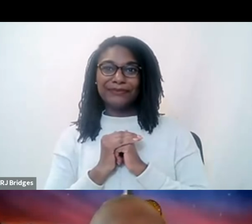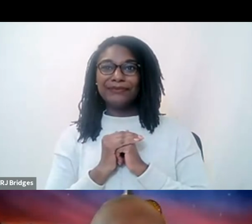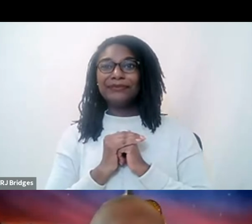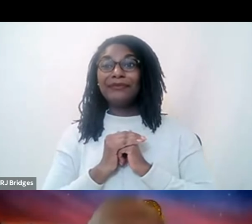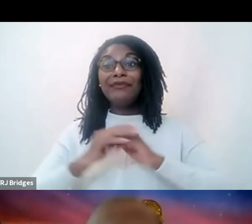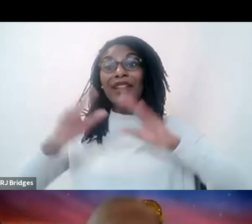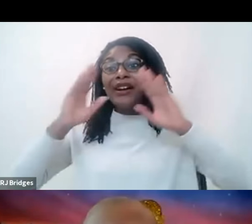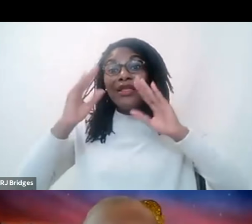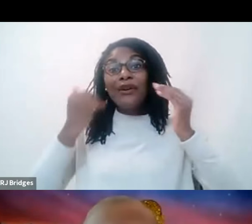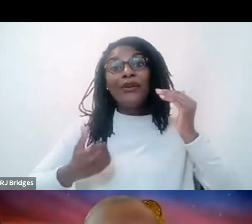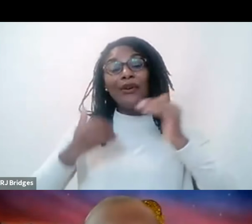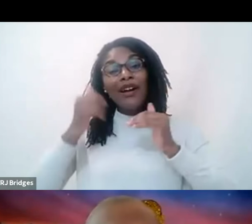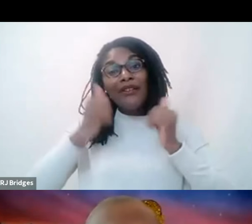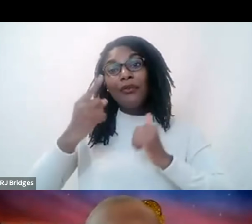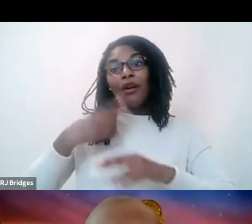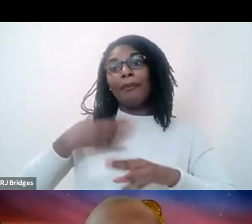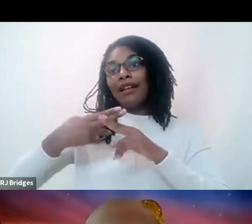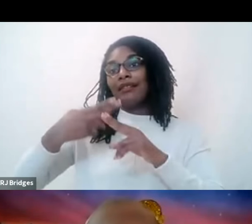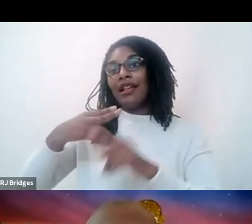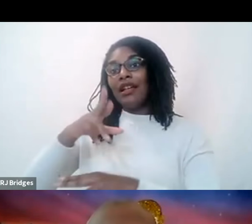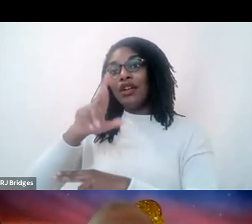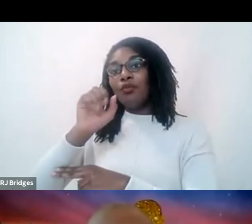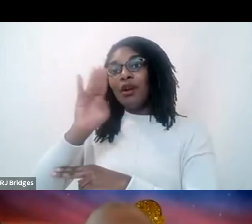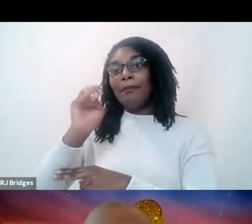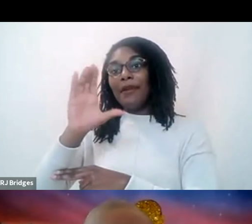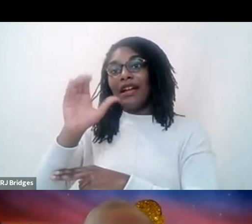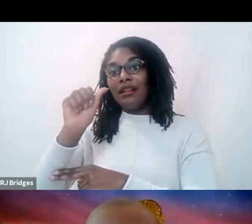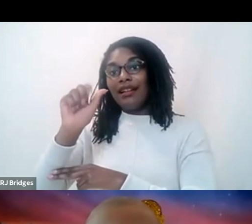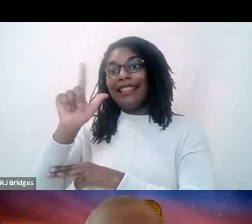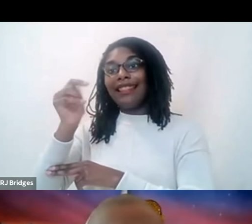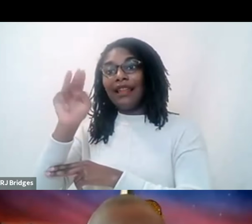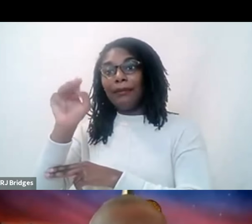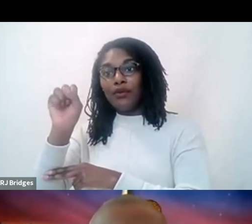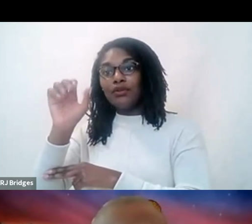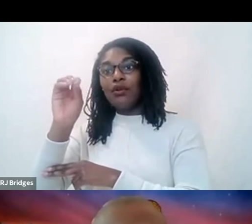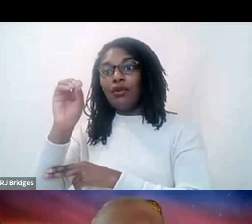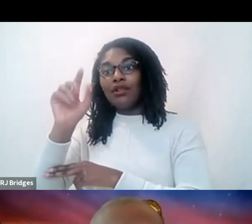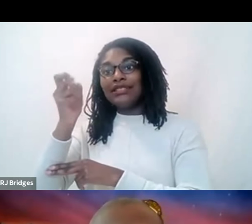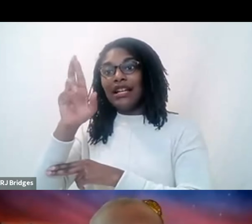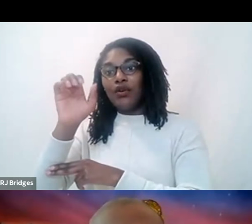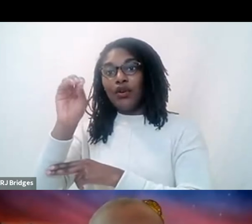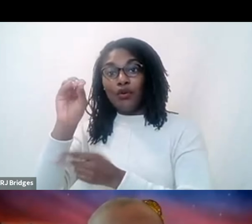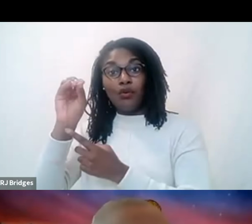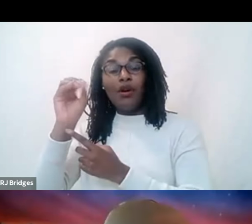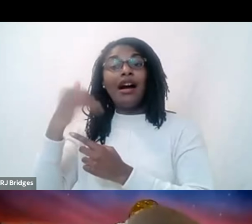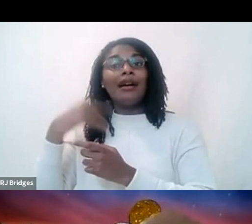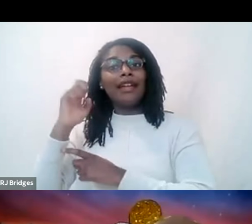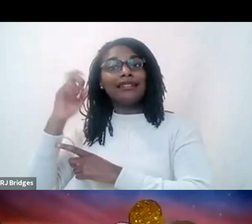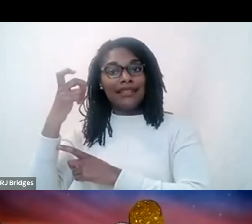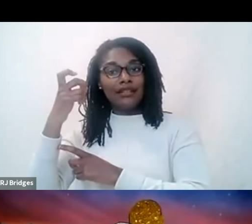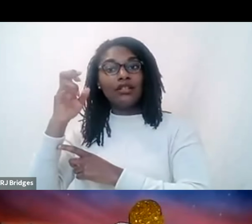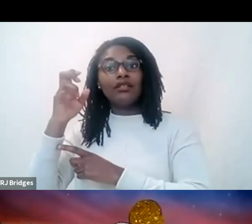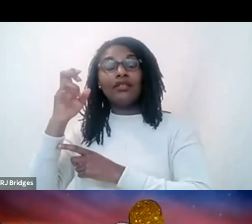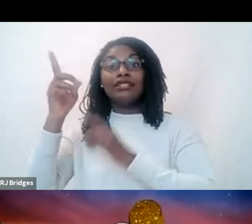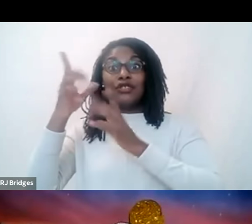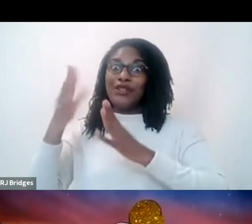Hi, everyone. My name is Rebecca Lemos Otero, and I am the executive director, the brand new